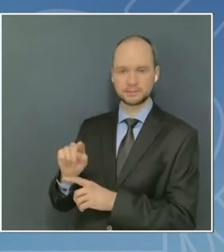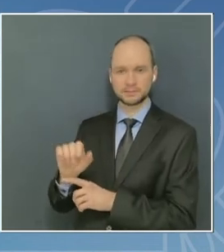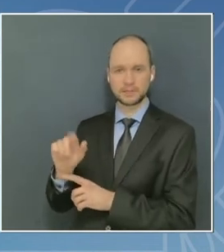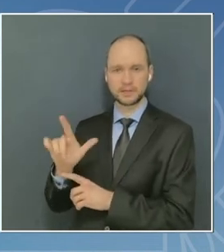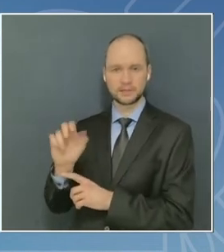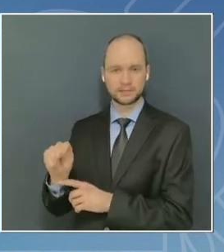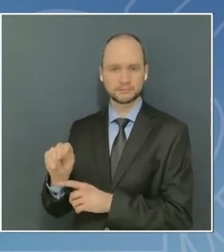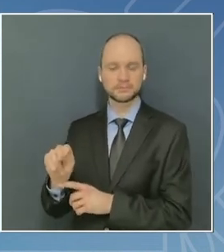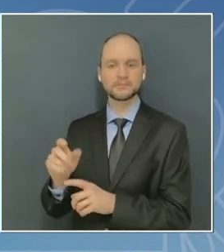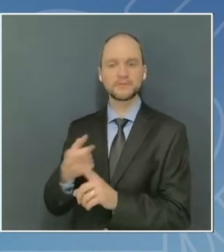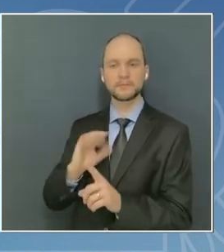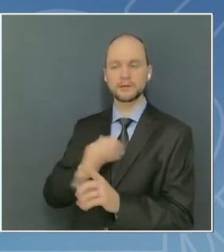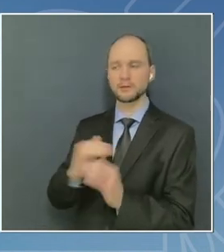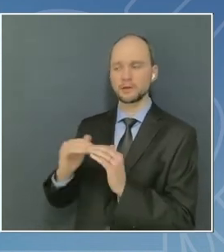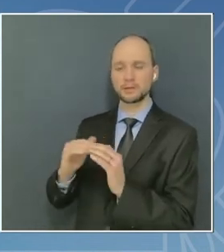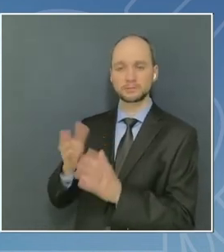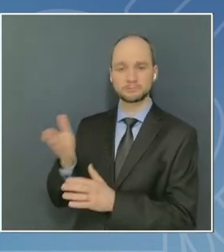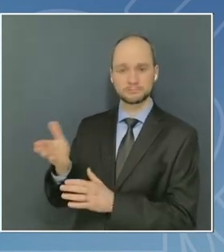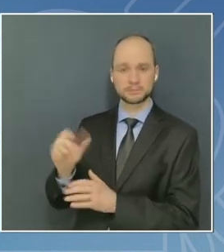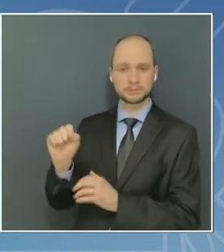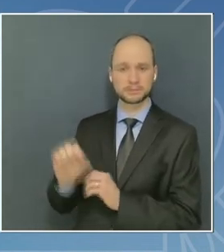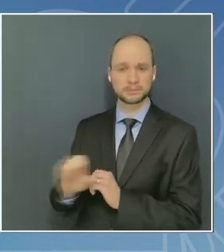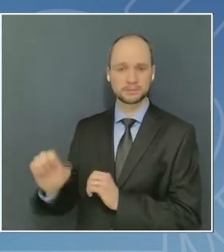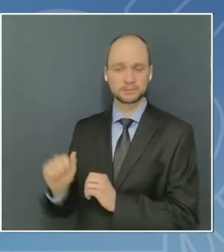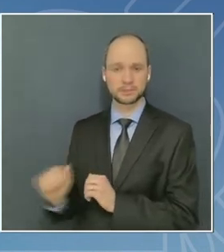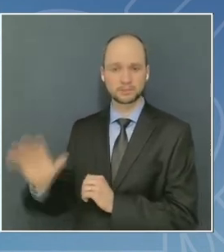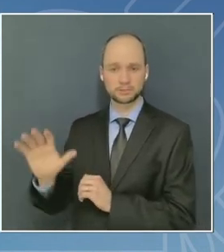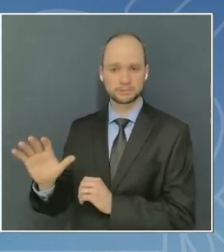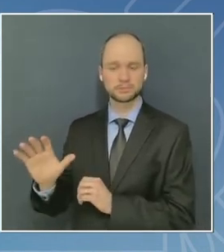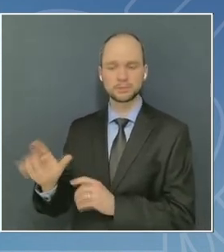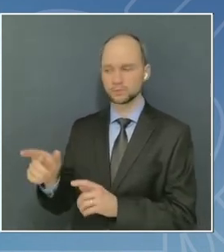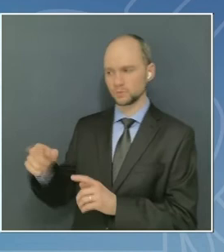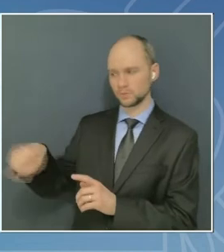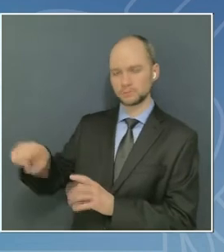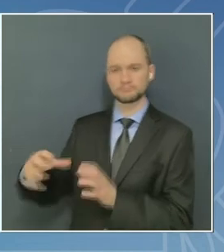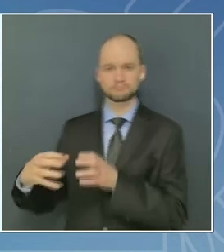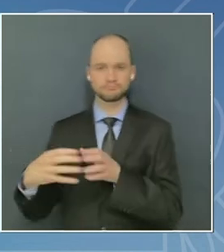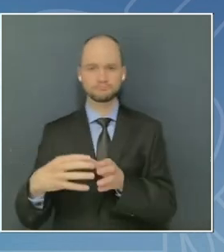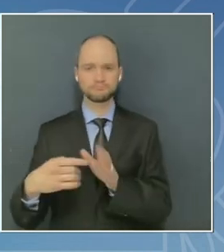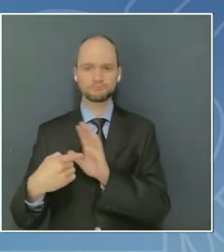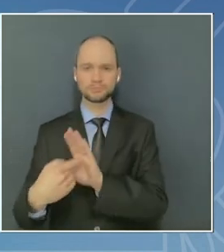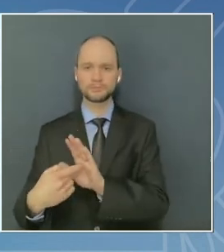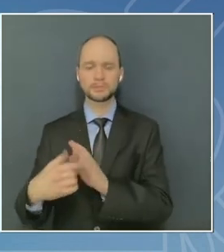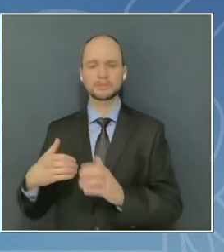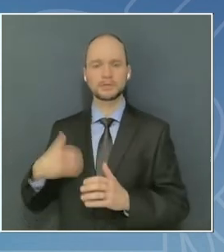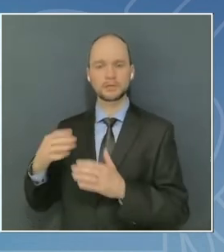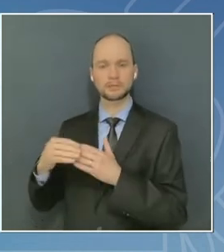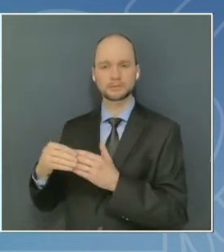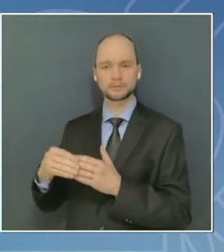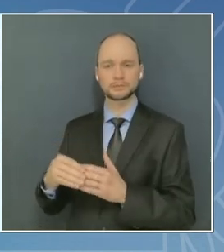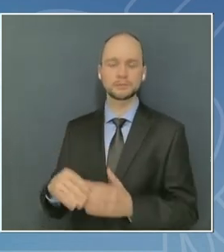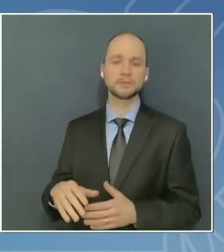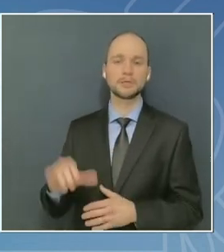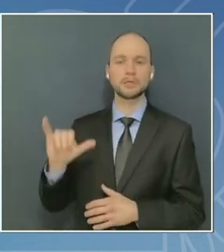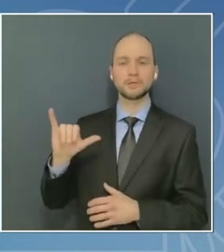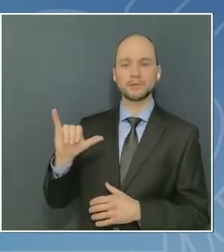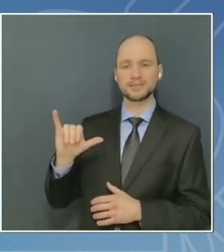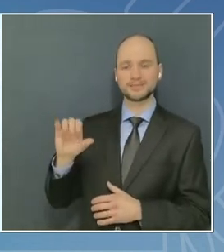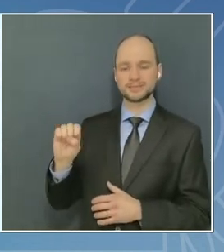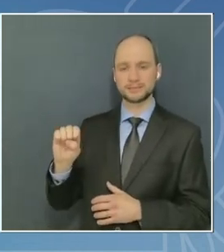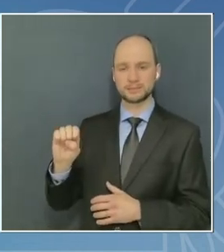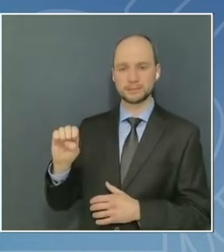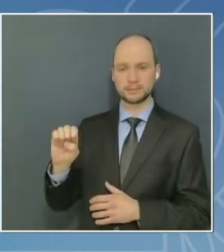Asia who represent the young leaders there. They're part of a group called YSEALI, which is the Young Southeast Asian